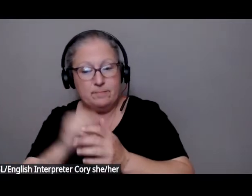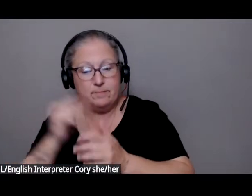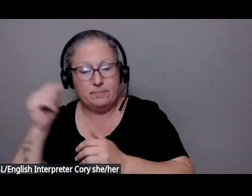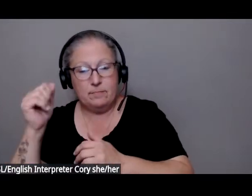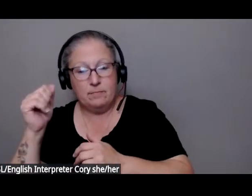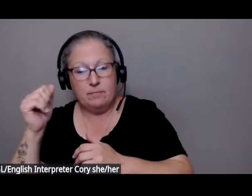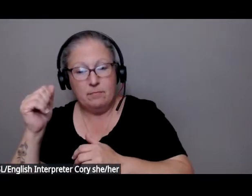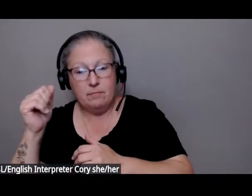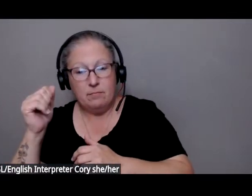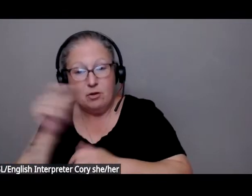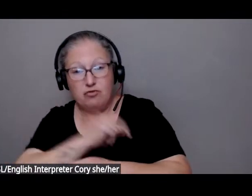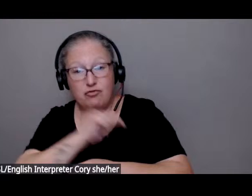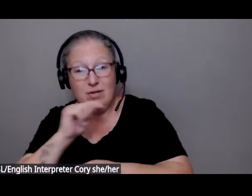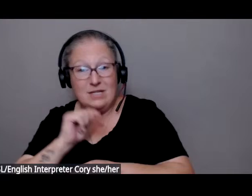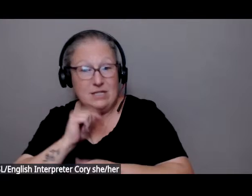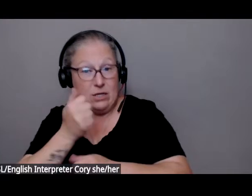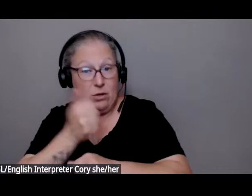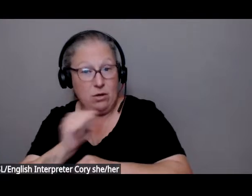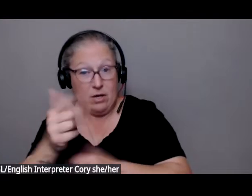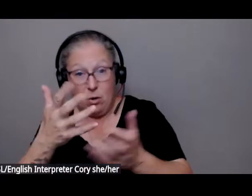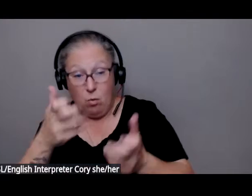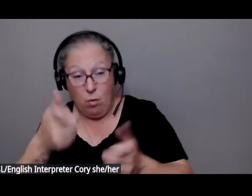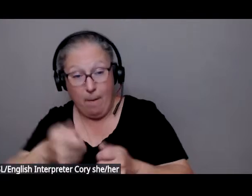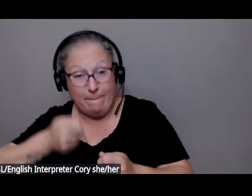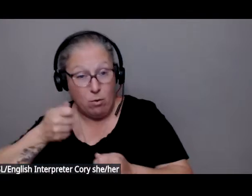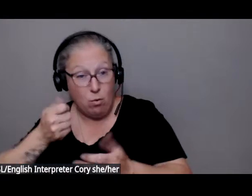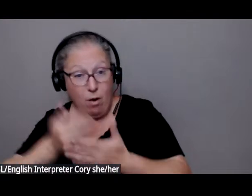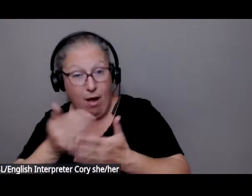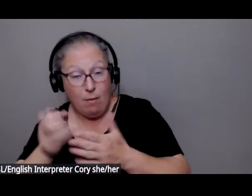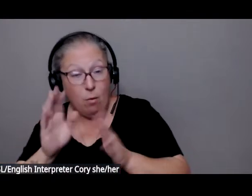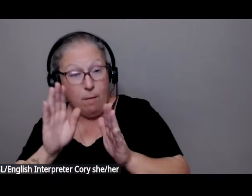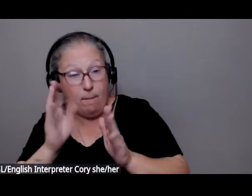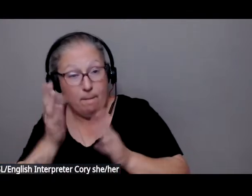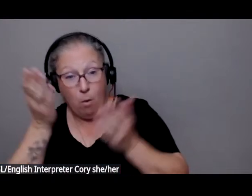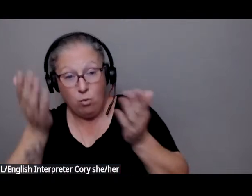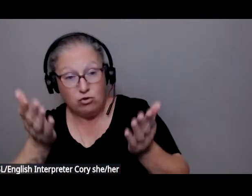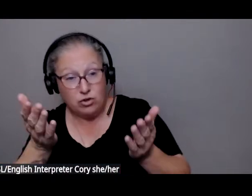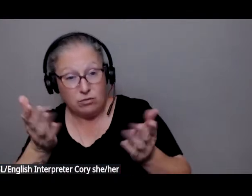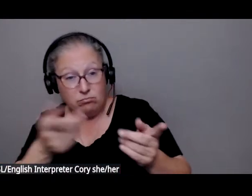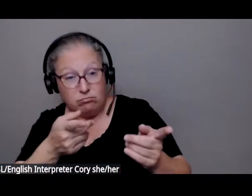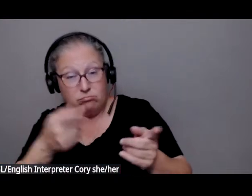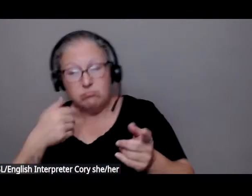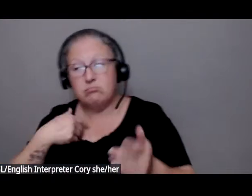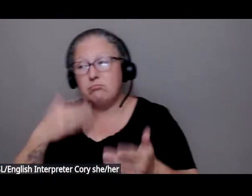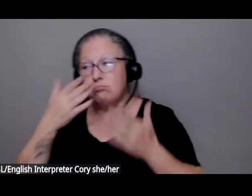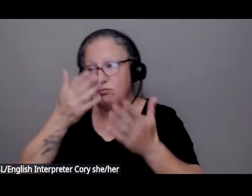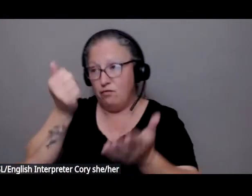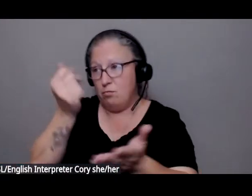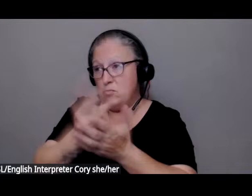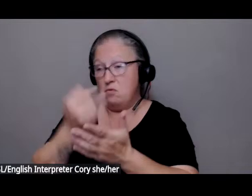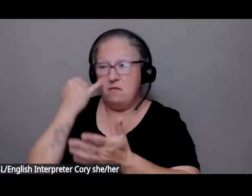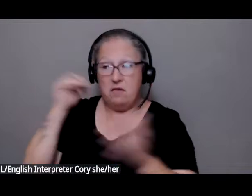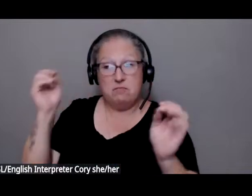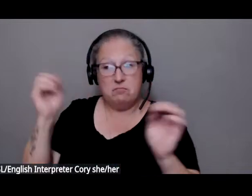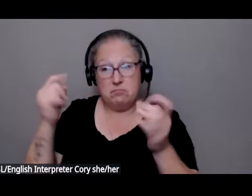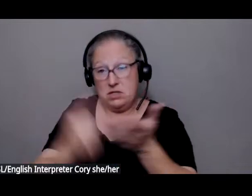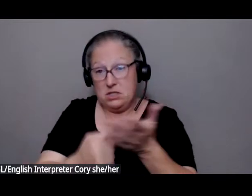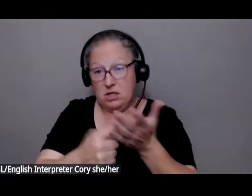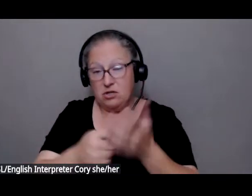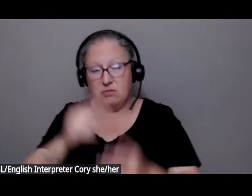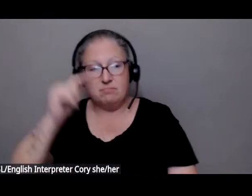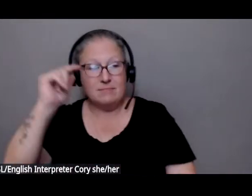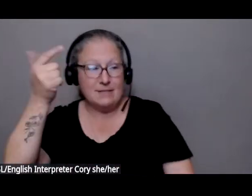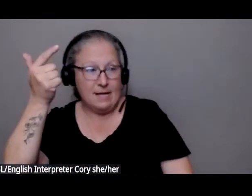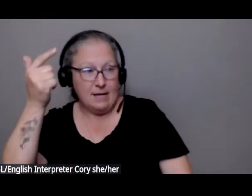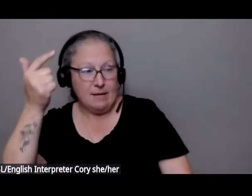Does any trustee wish to pull an item, or is there a motion? I move to approve if there is no discussion. Second.